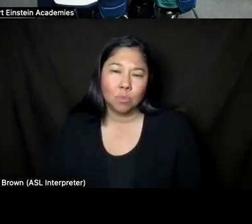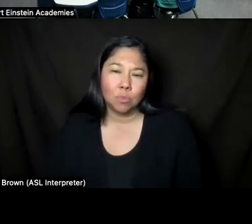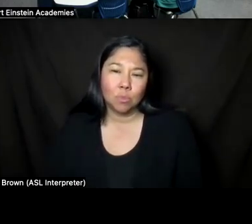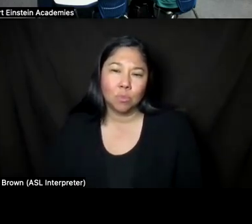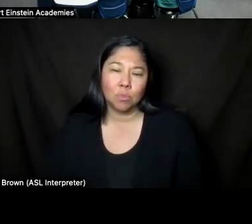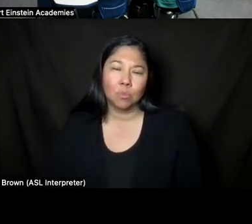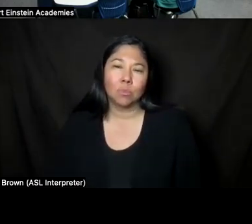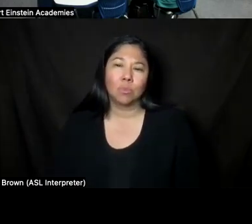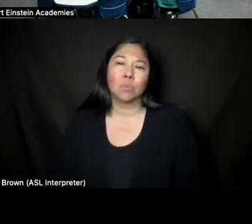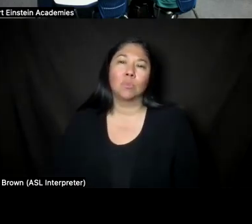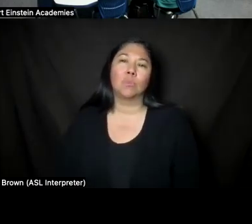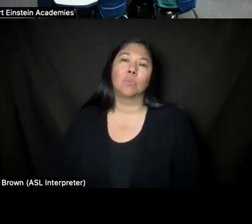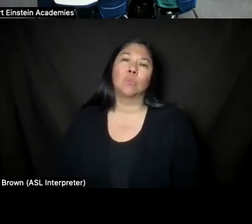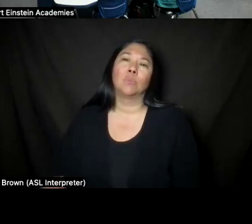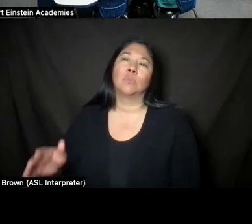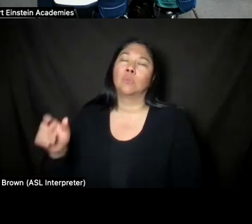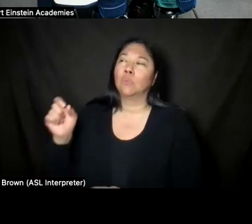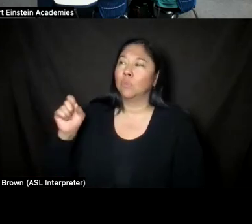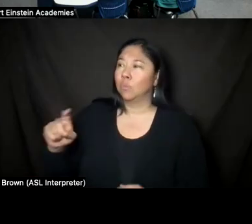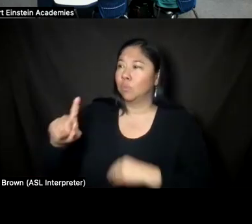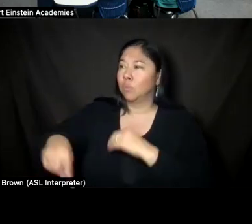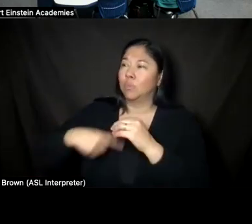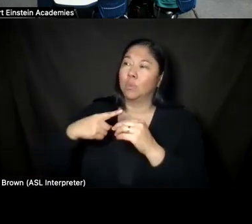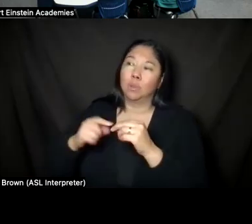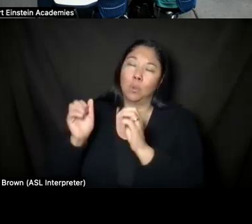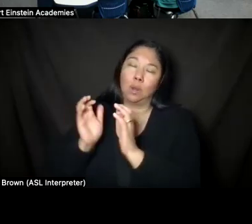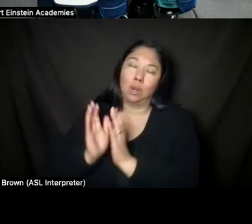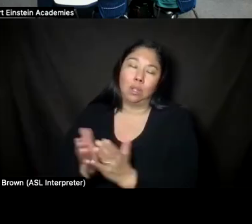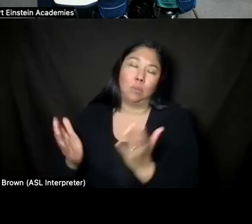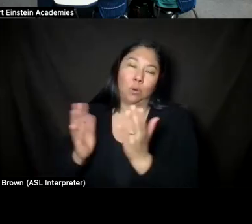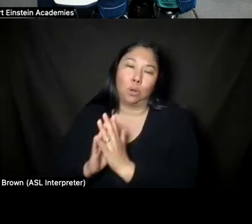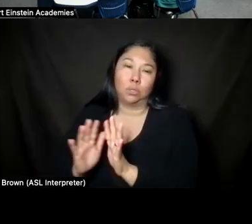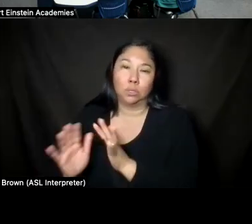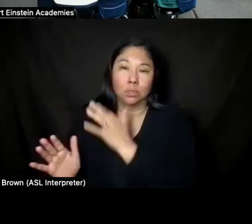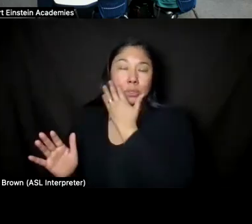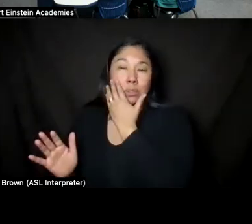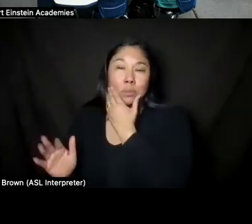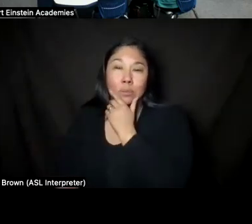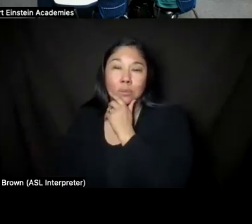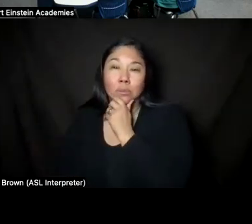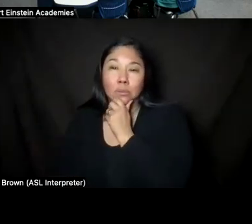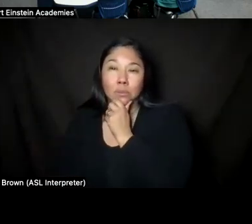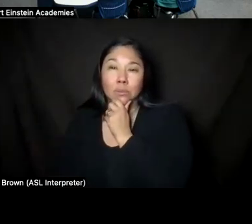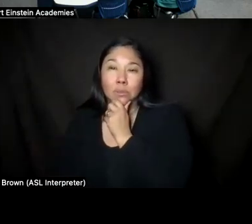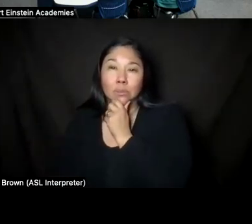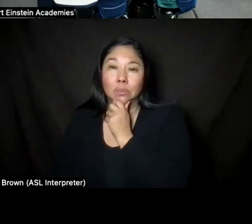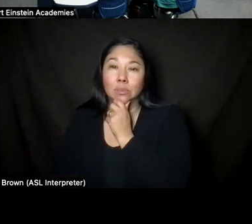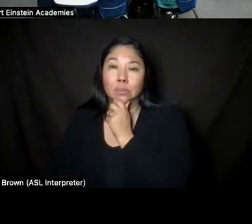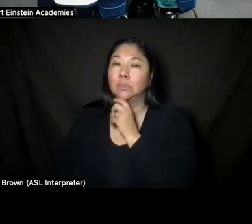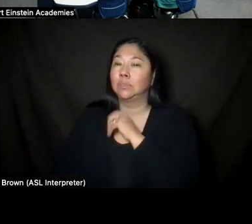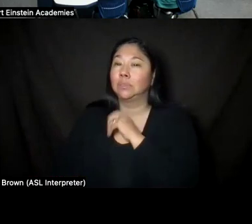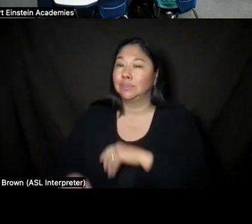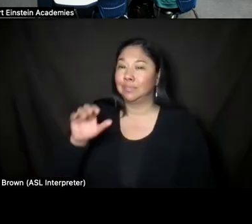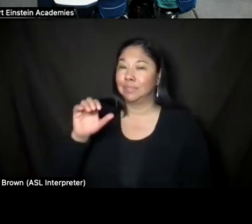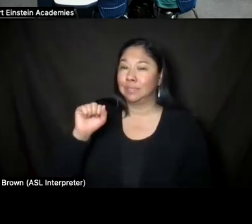Sonic, agarra libros con mucha letra, pero no le digo, te voy a inventar el libro. So the Sonic books are